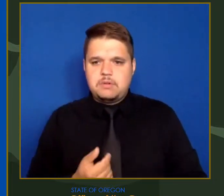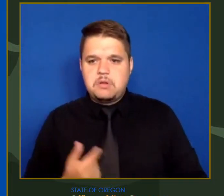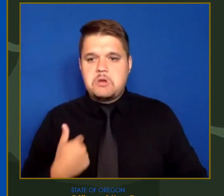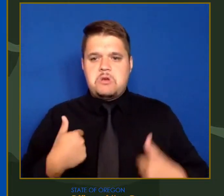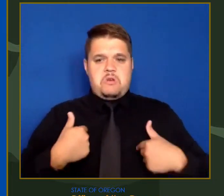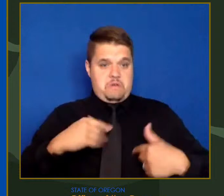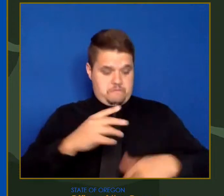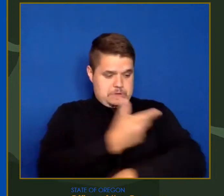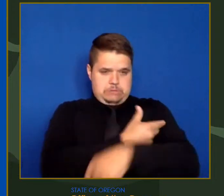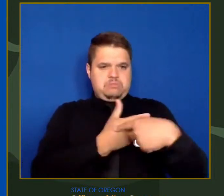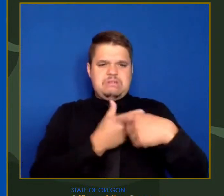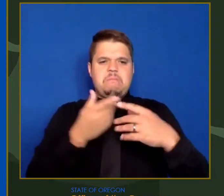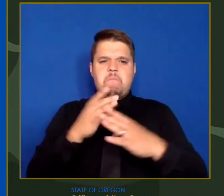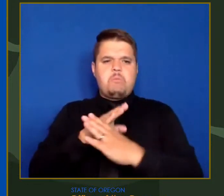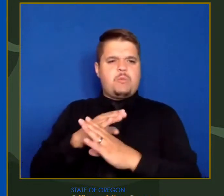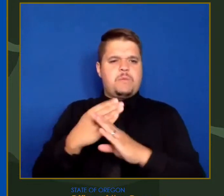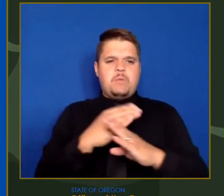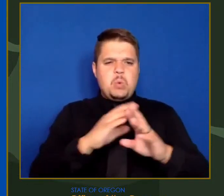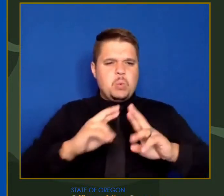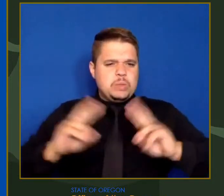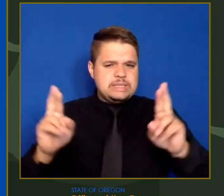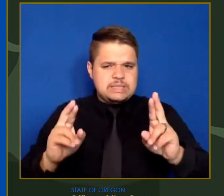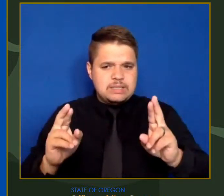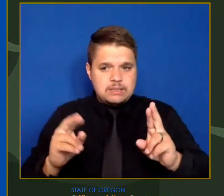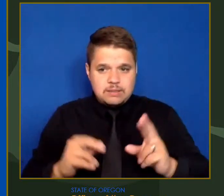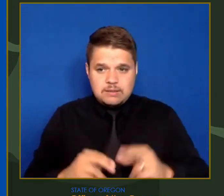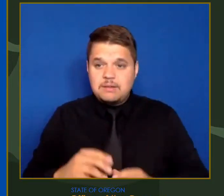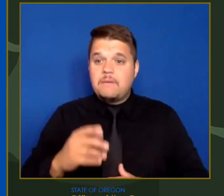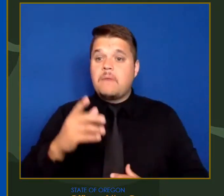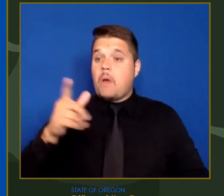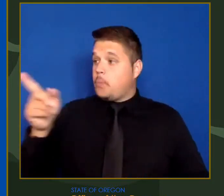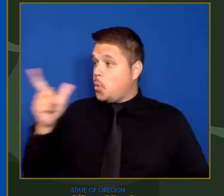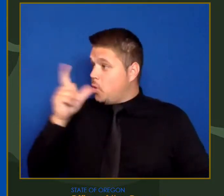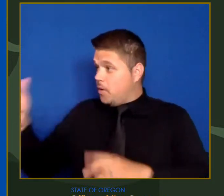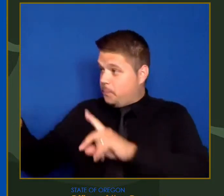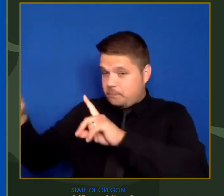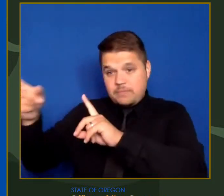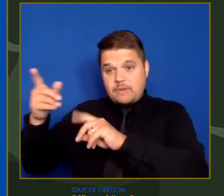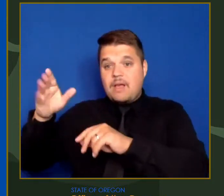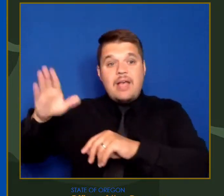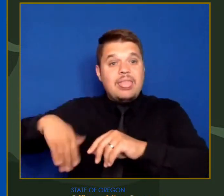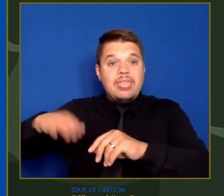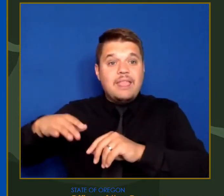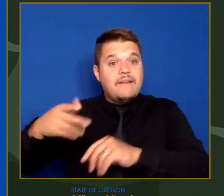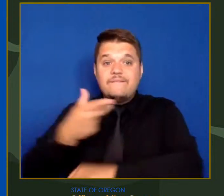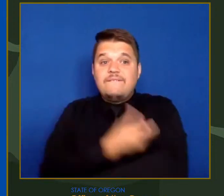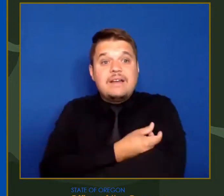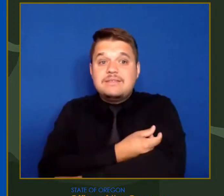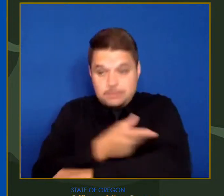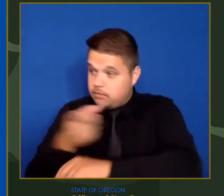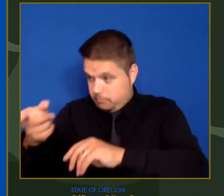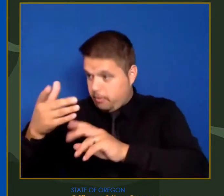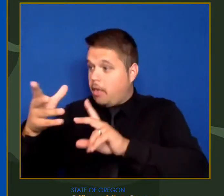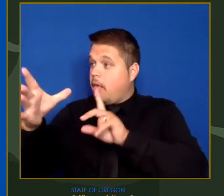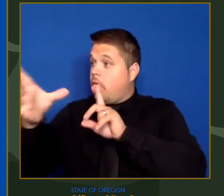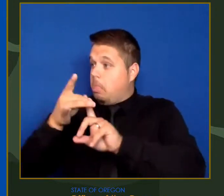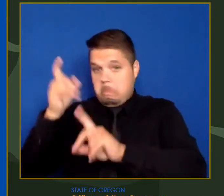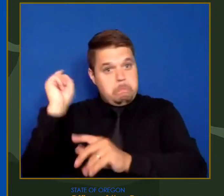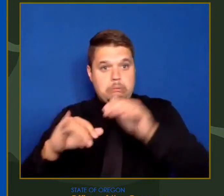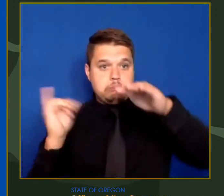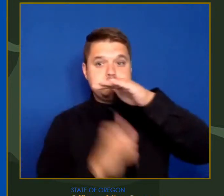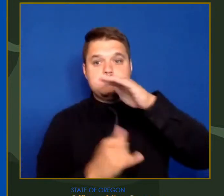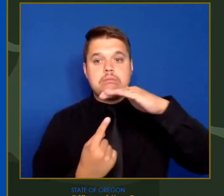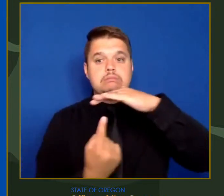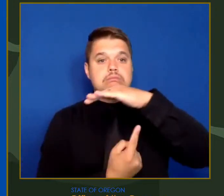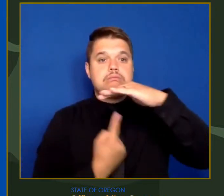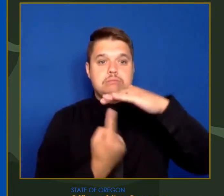unvaccinated, the threat of COVID-19 still shadows your life. Just as in the darkest days of last spring, last fall, or earlier